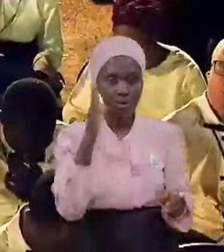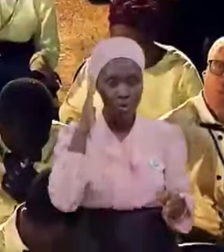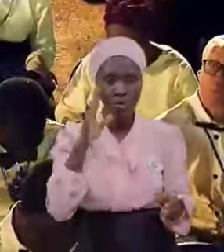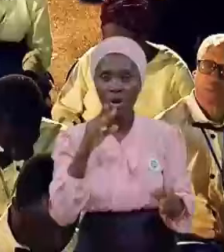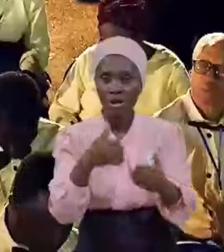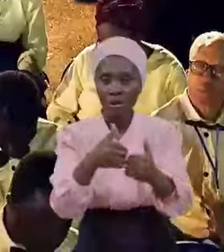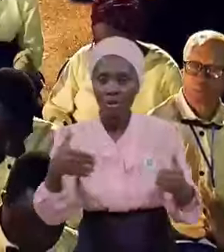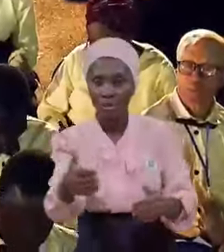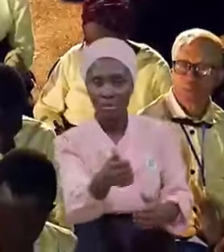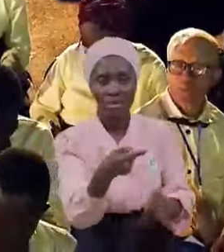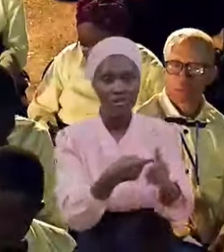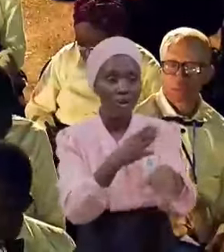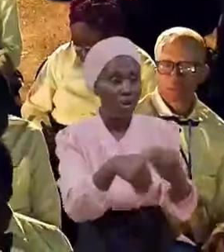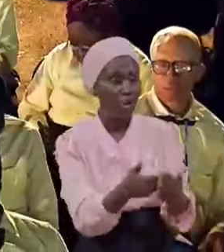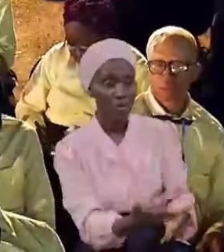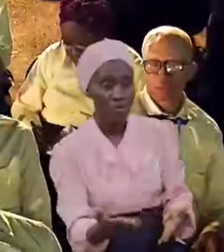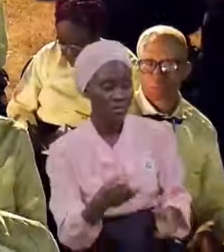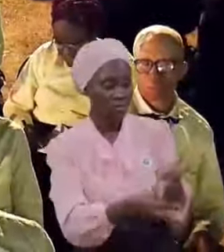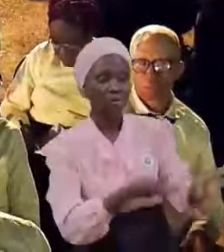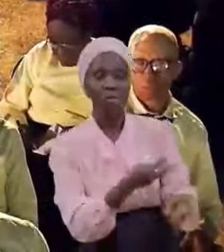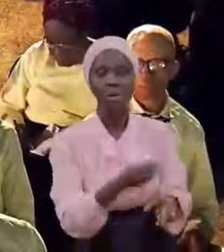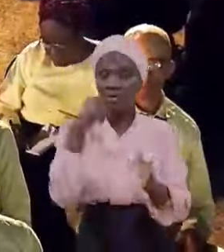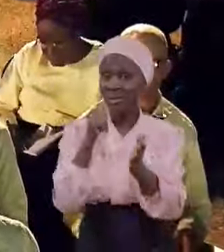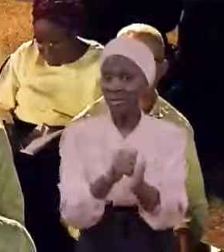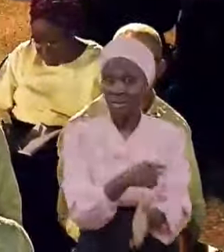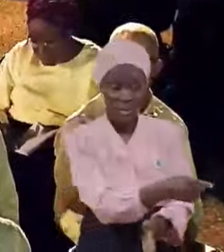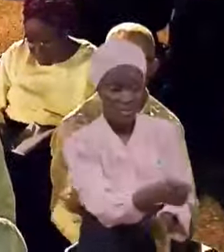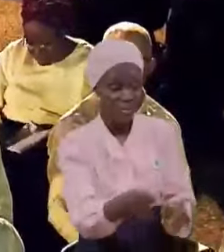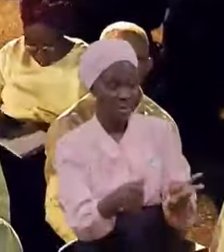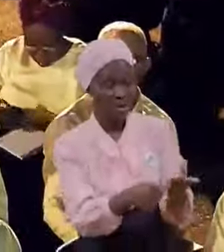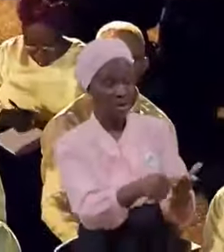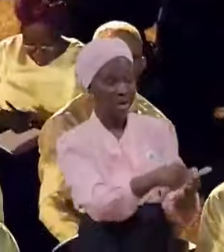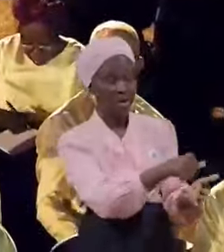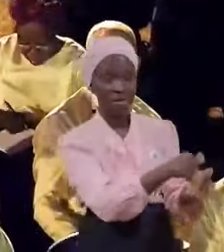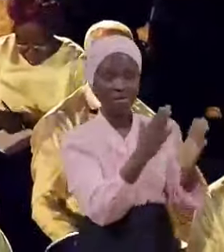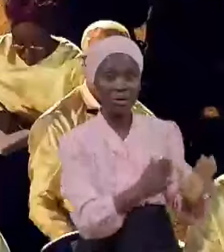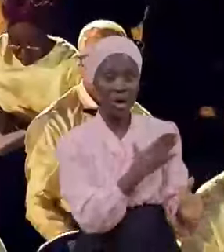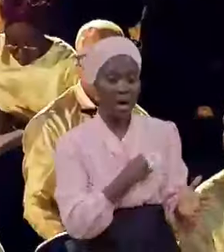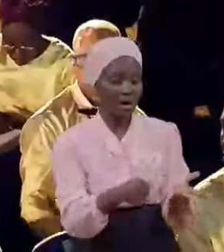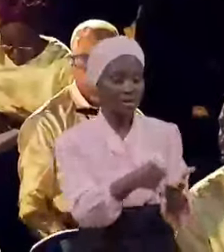adulterers and adulteresses, don't you know that the French of the world